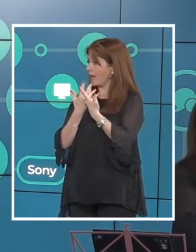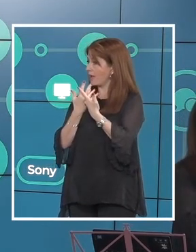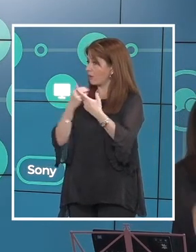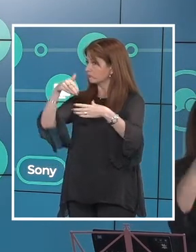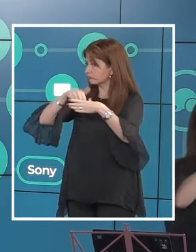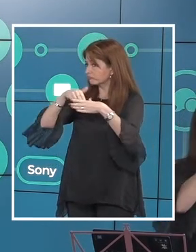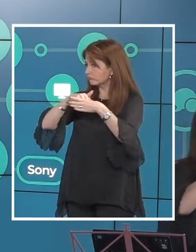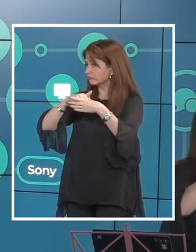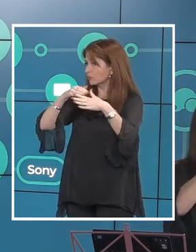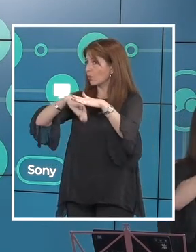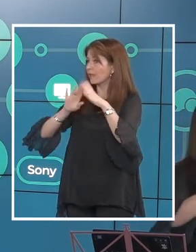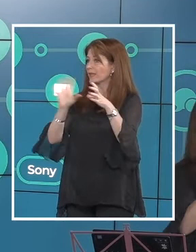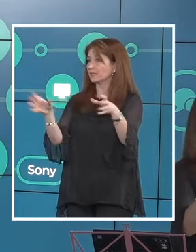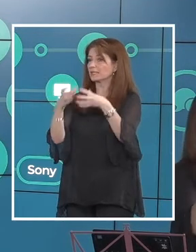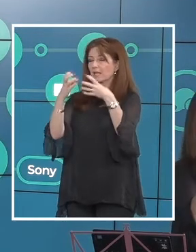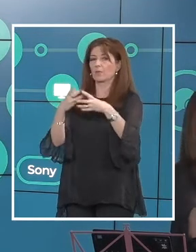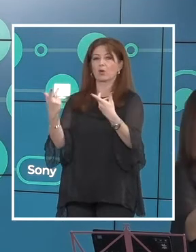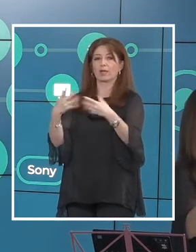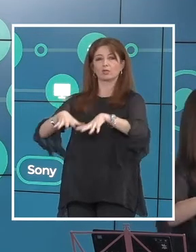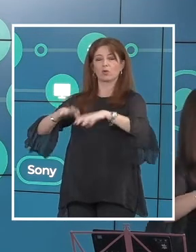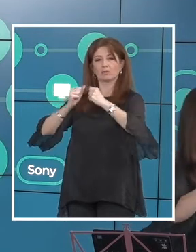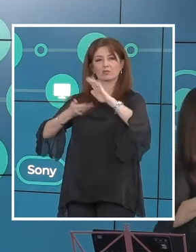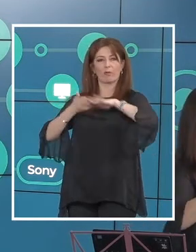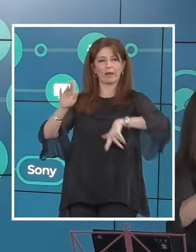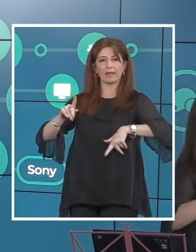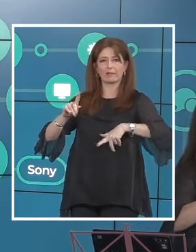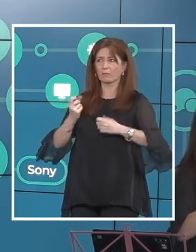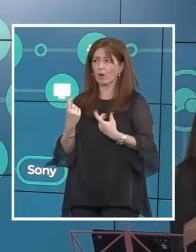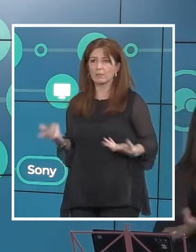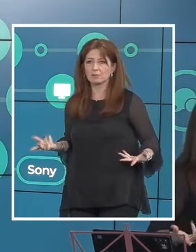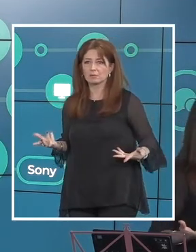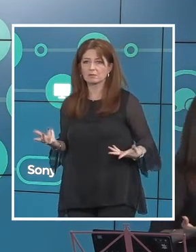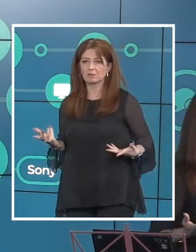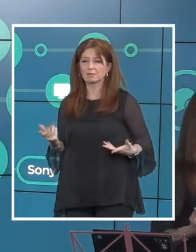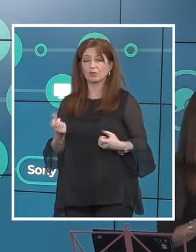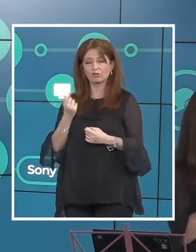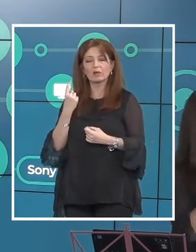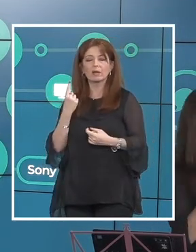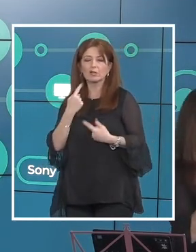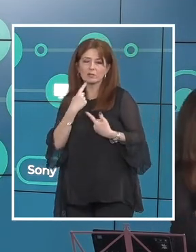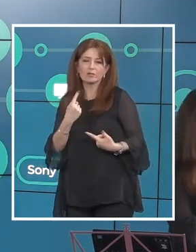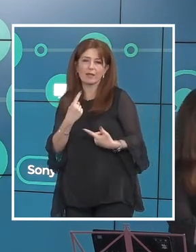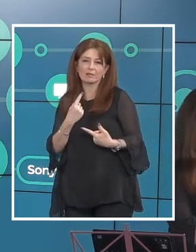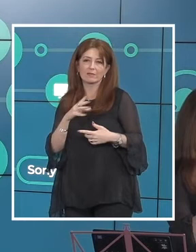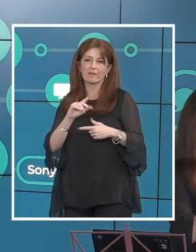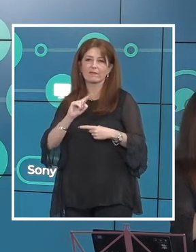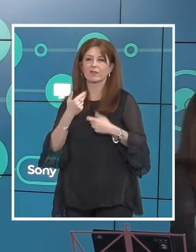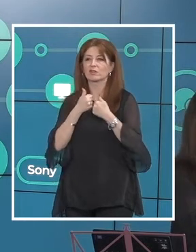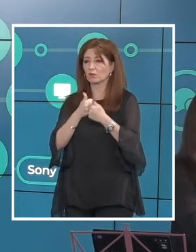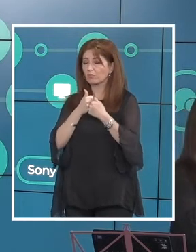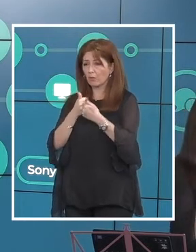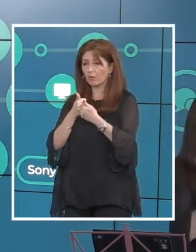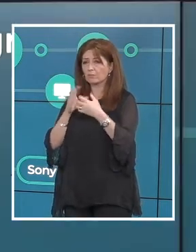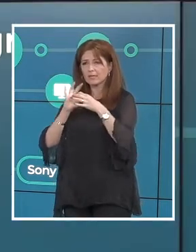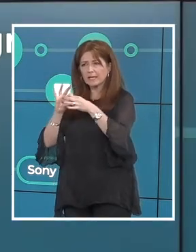teams? What happens once they've left that induction? And I know you're doing other stuff about further support for them, but do you continue to engage with them, and in what way do